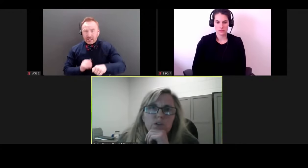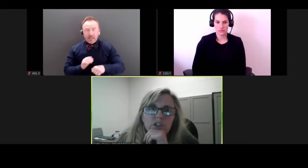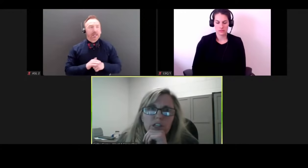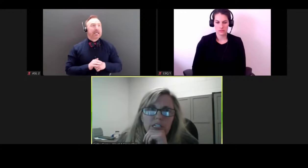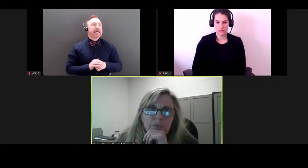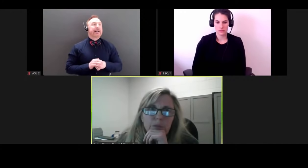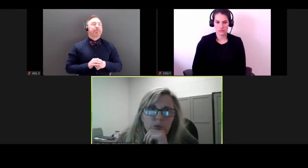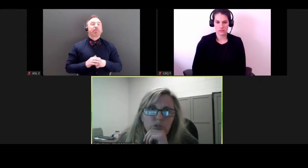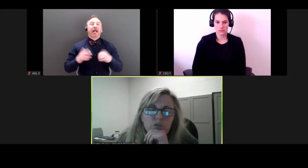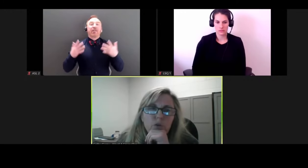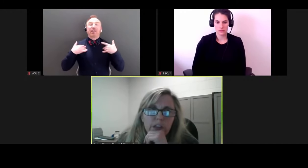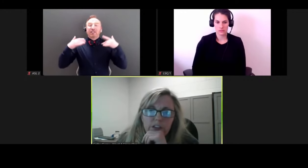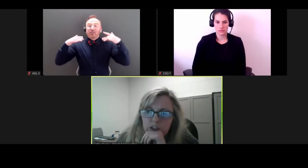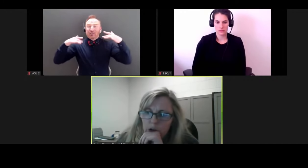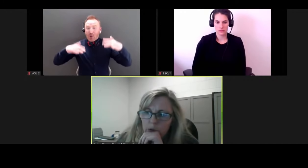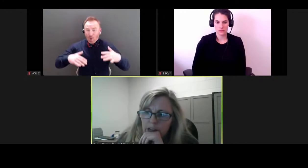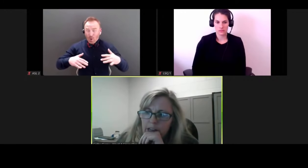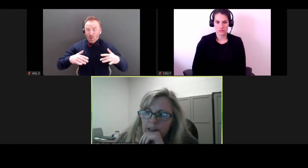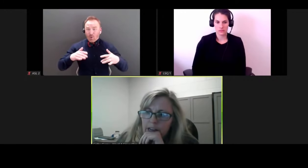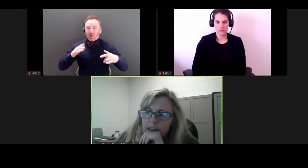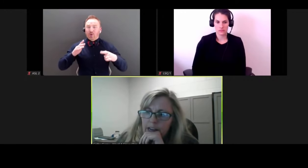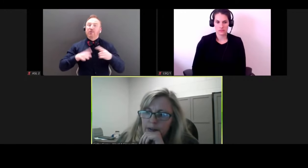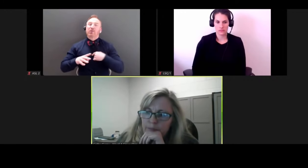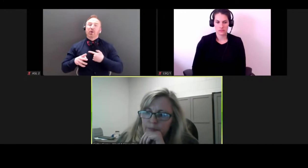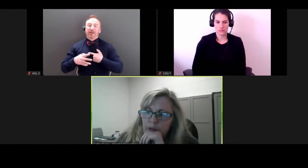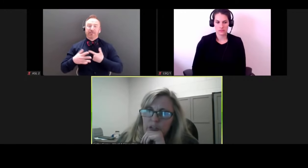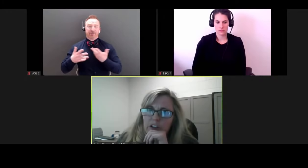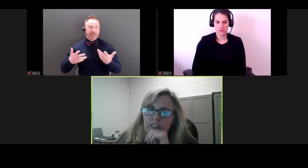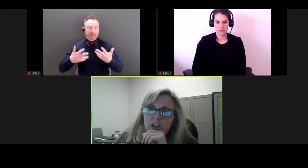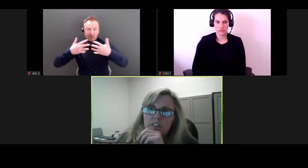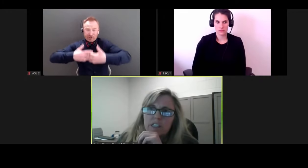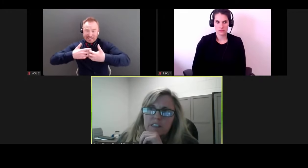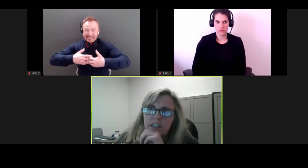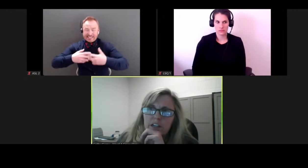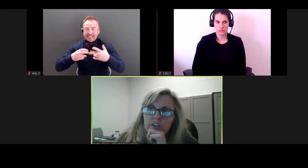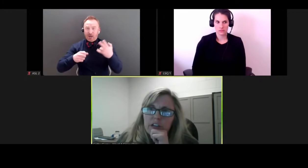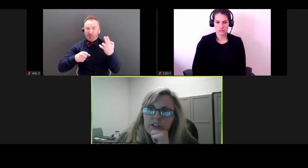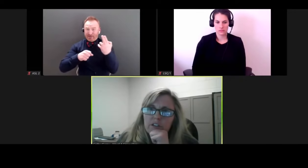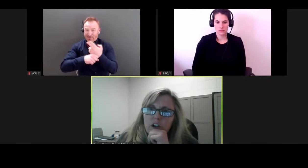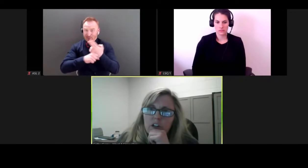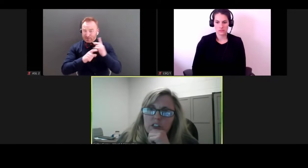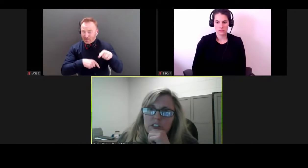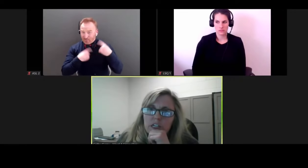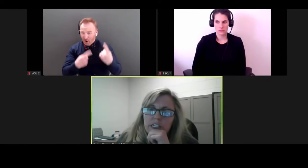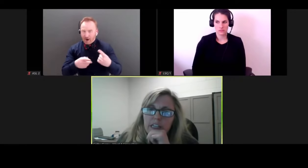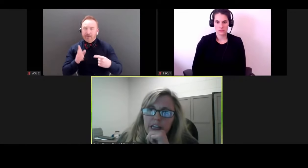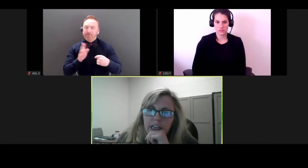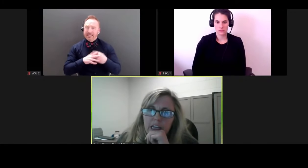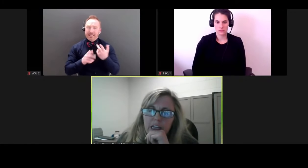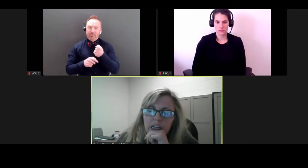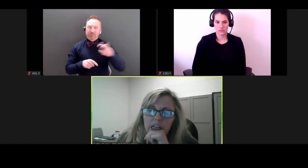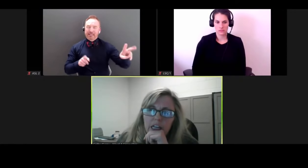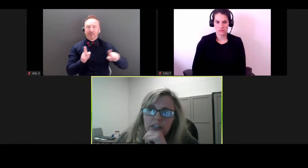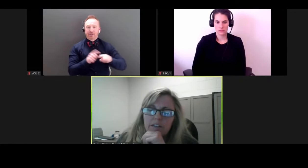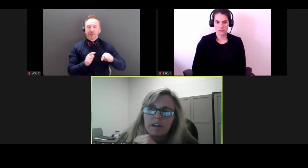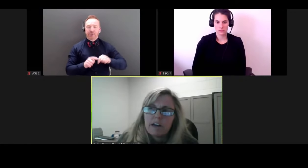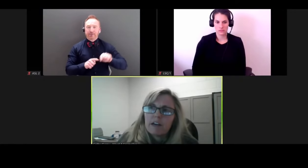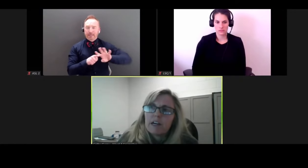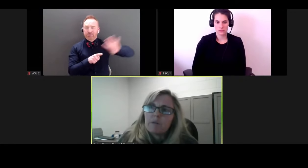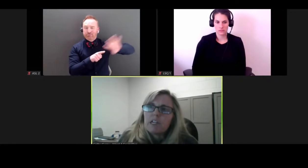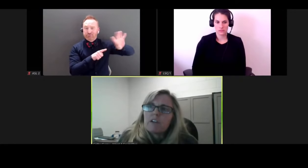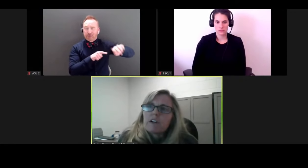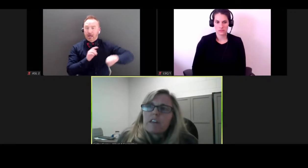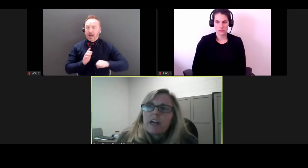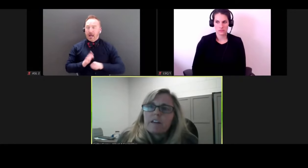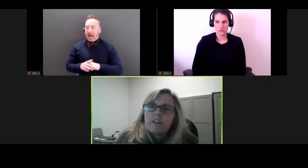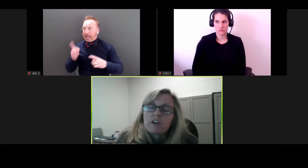we've been using need to be moved for the snow. I'm hearing it's costing us $800,000 a day. And